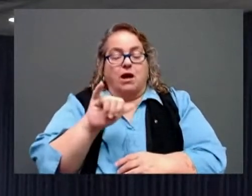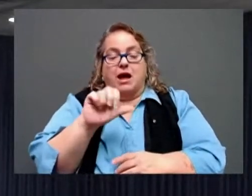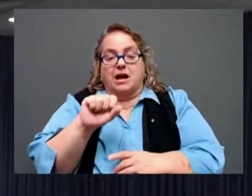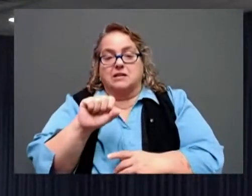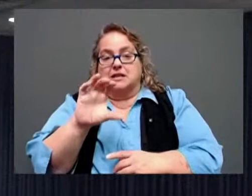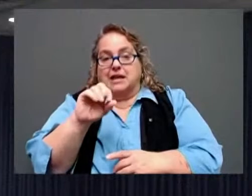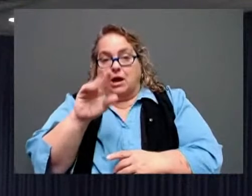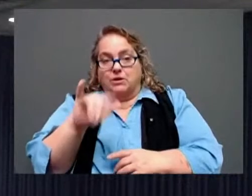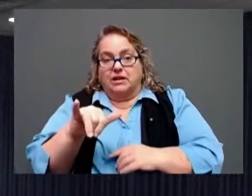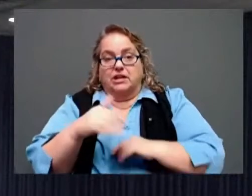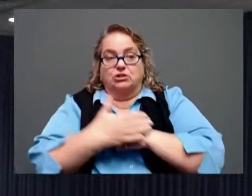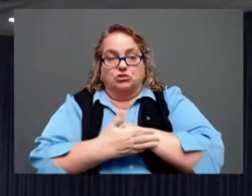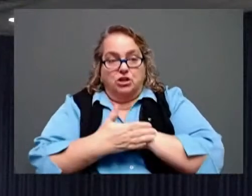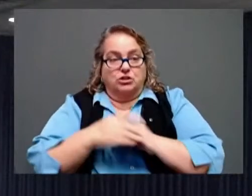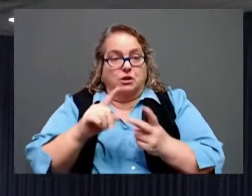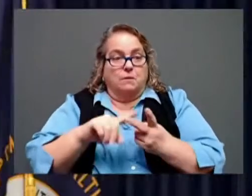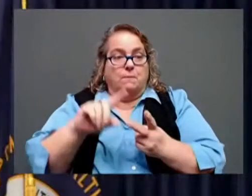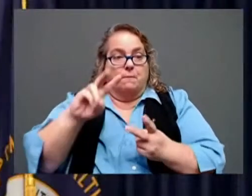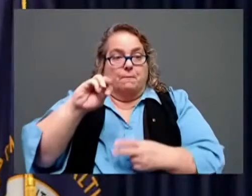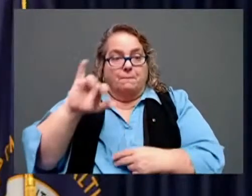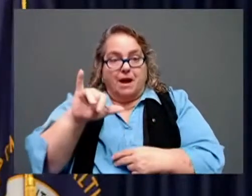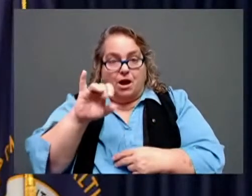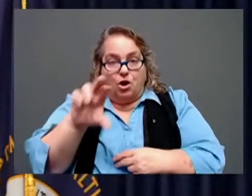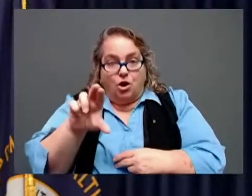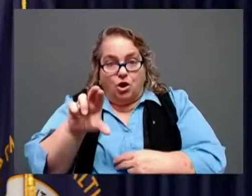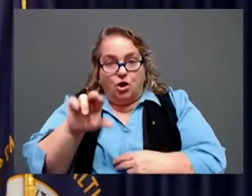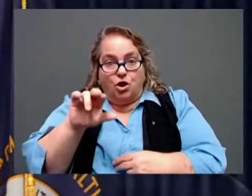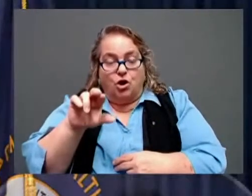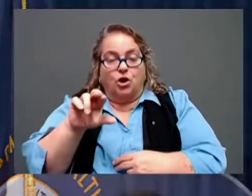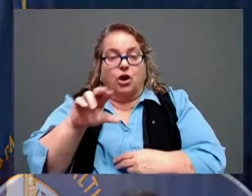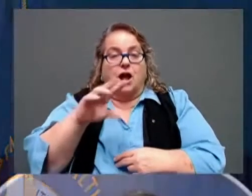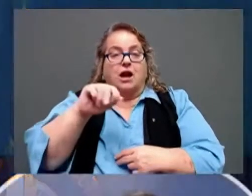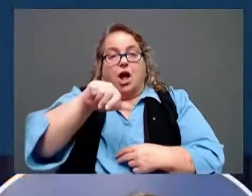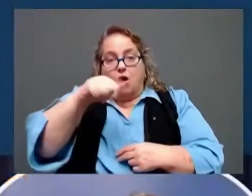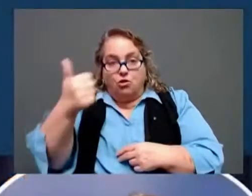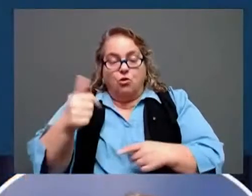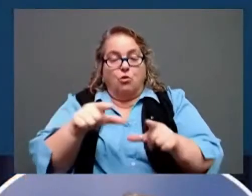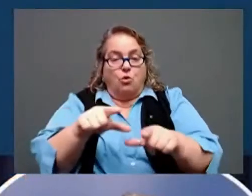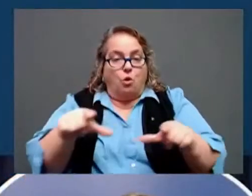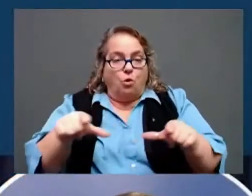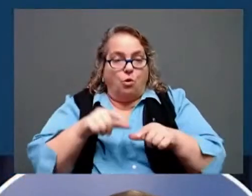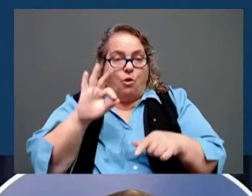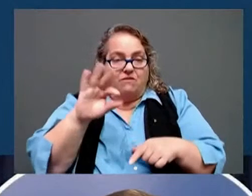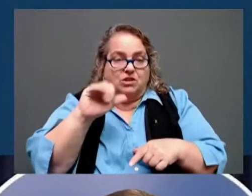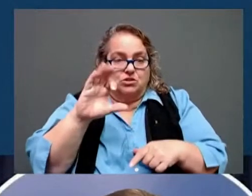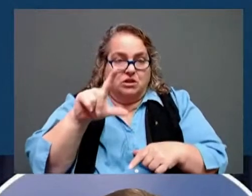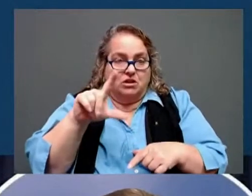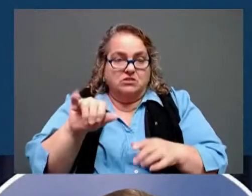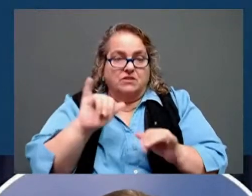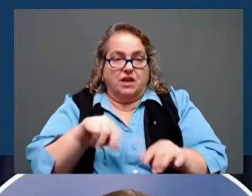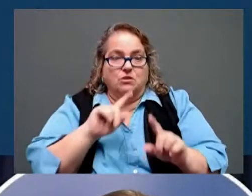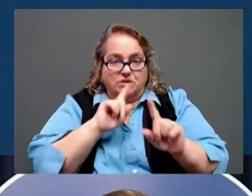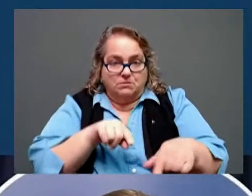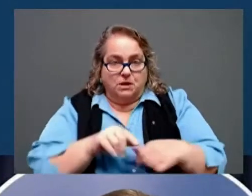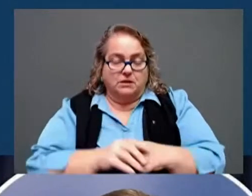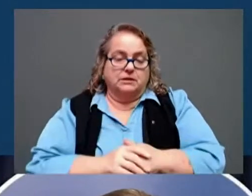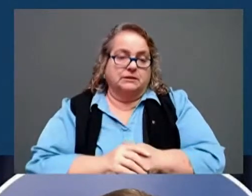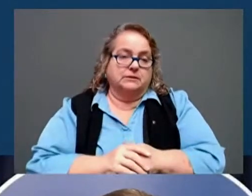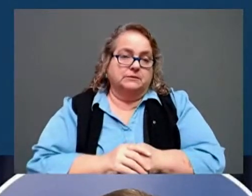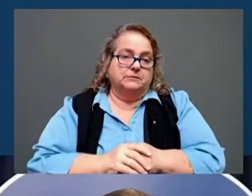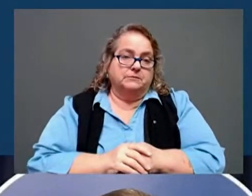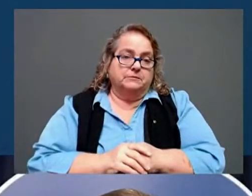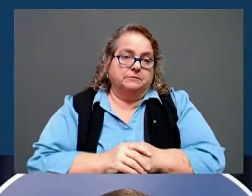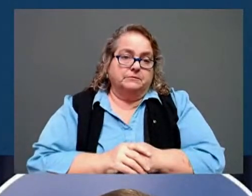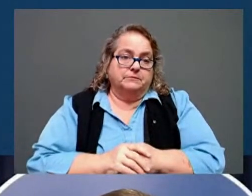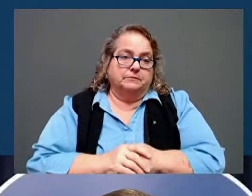the mayor, and a number of the other local officials that are responding. This is